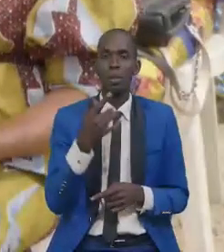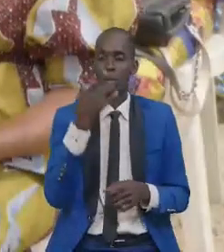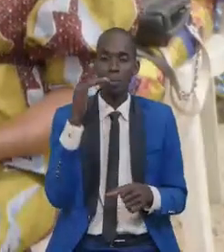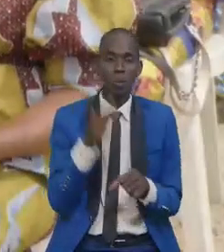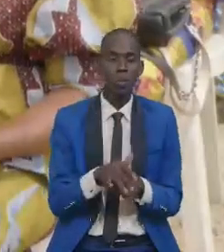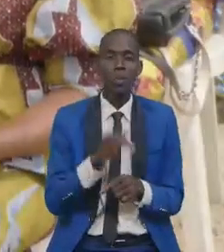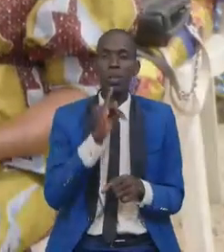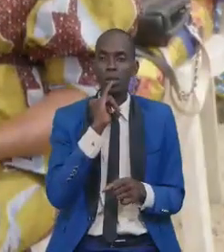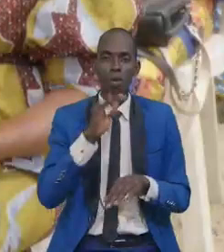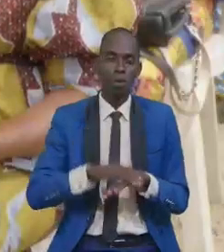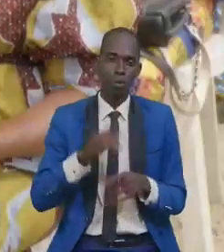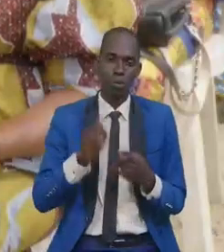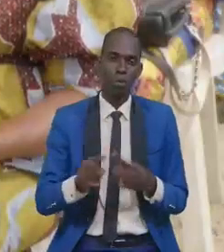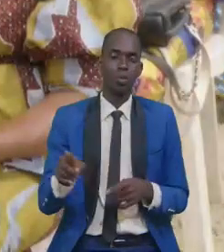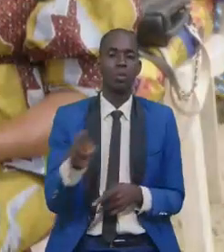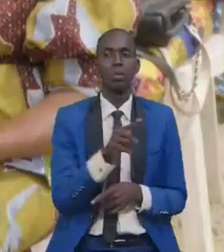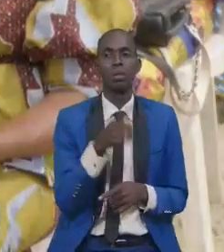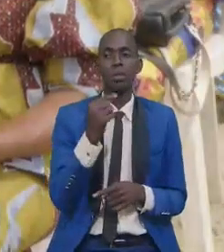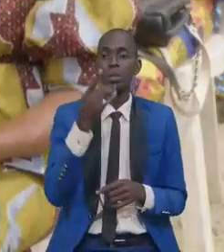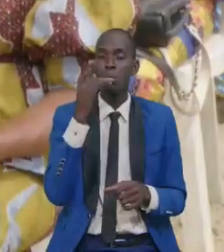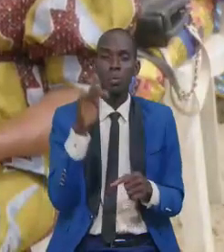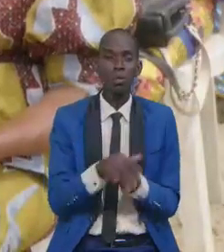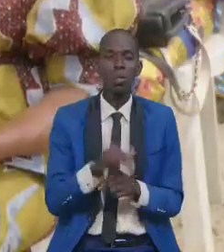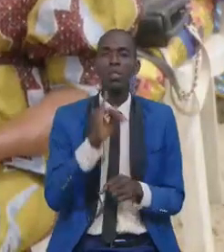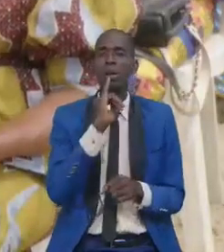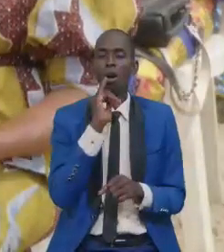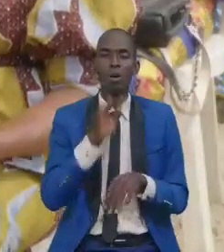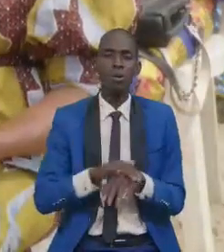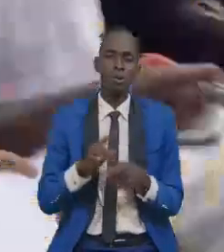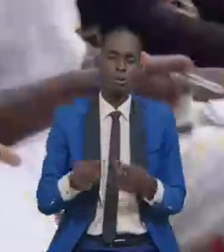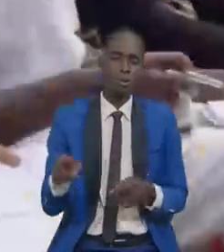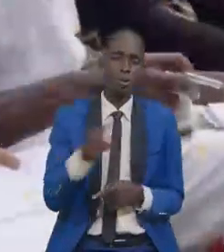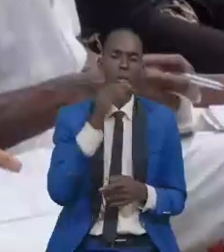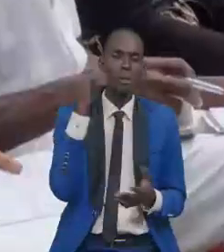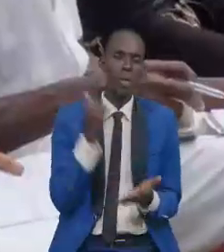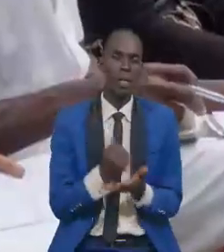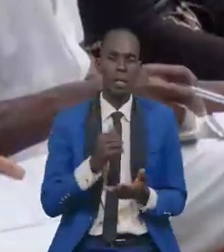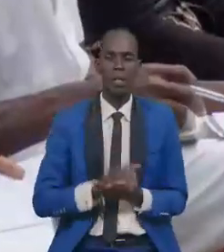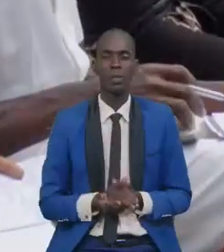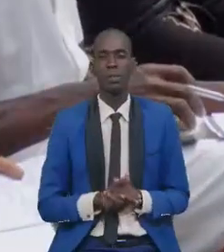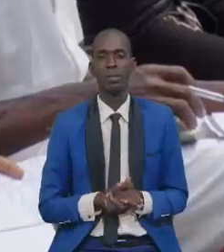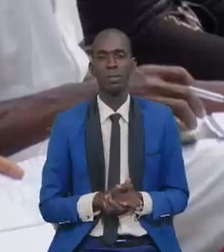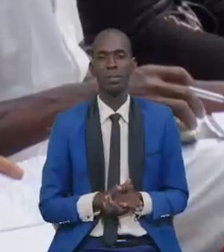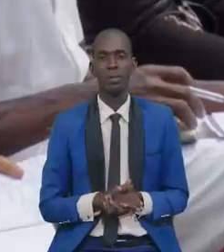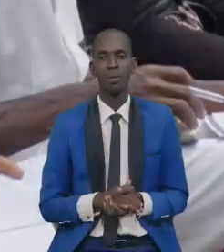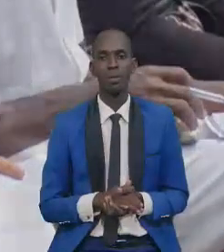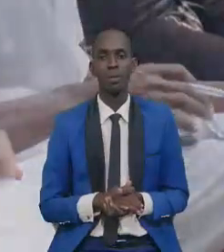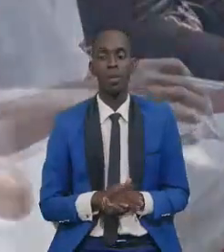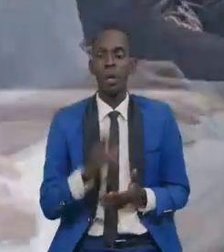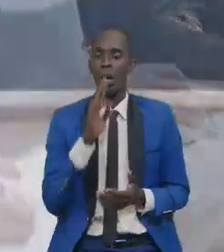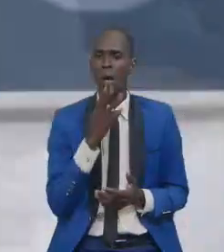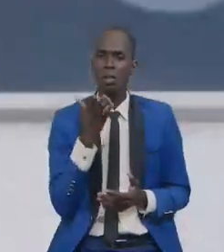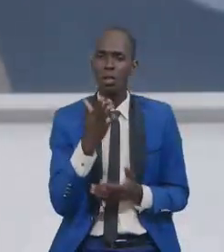is unto you. The promise is unto you. Are there some things